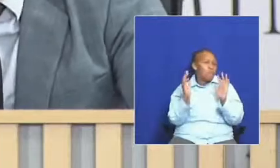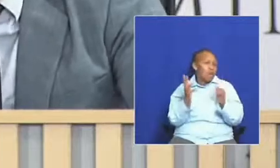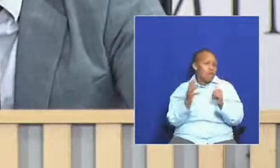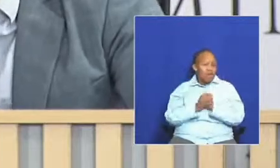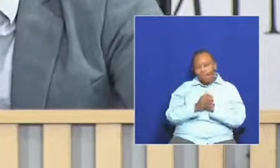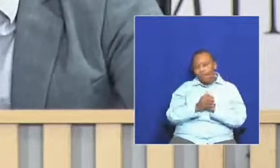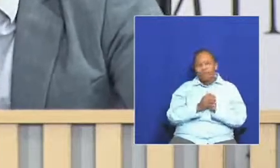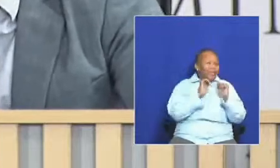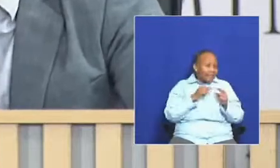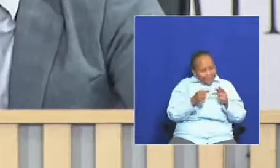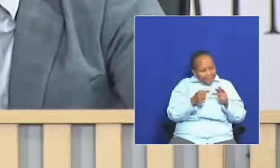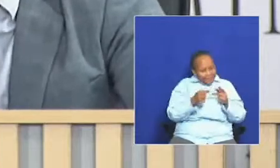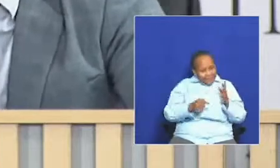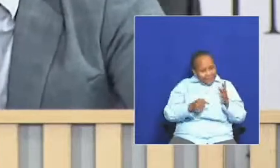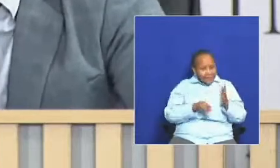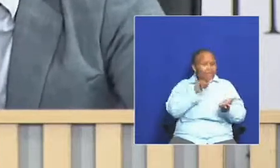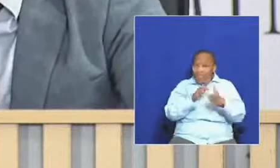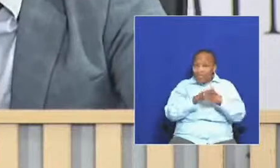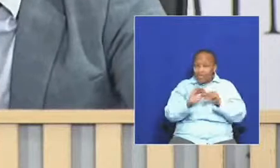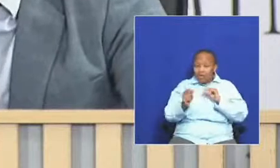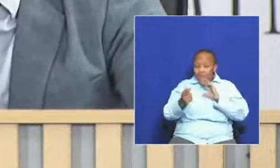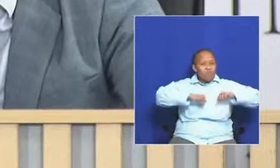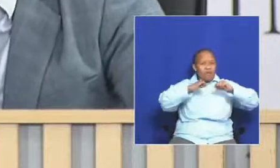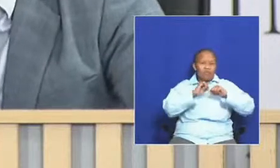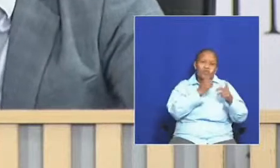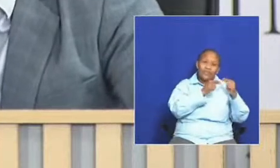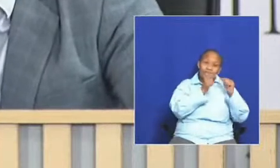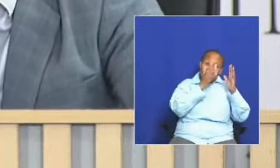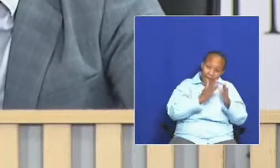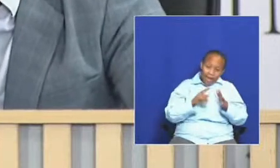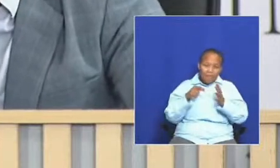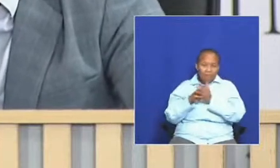sent also the sale agreement. Intention here